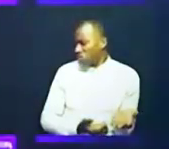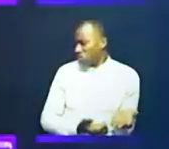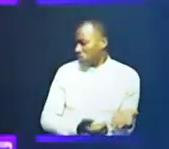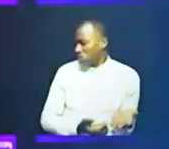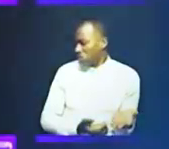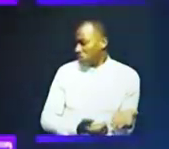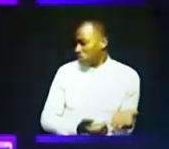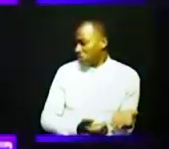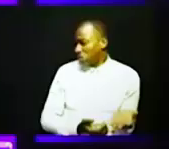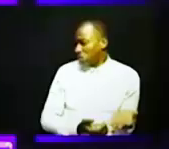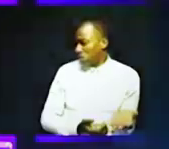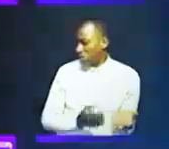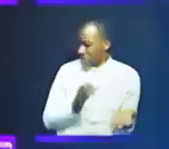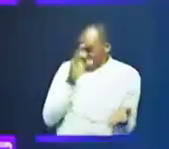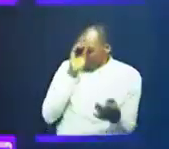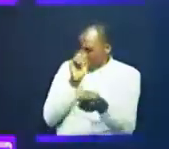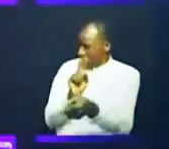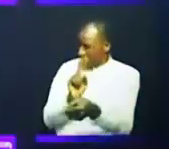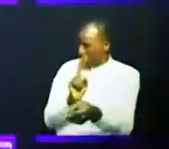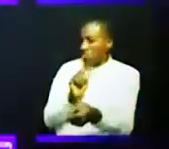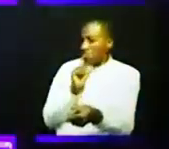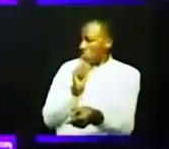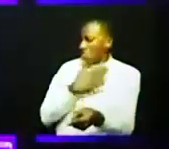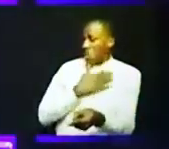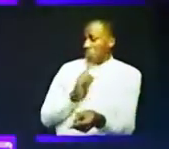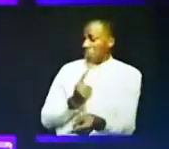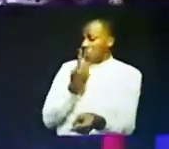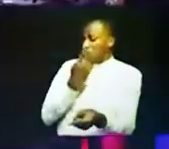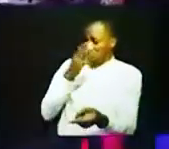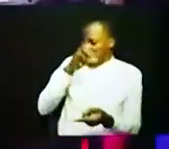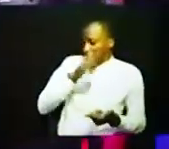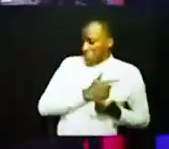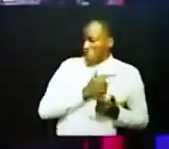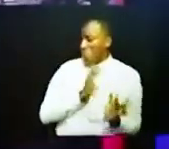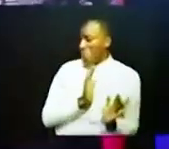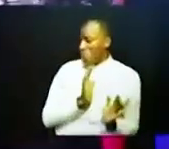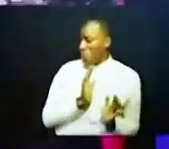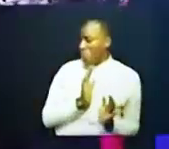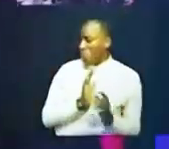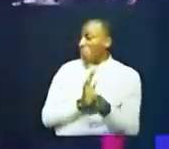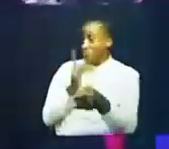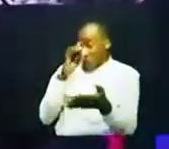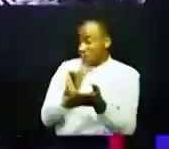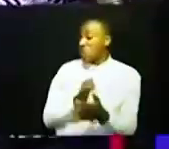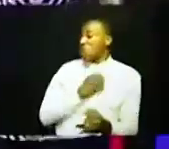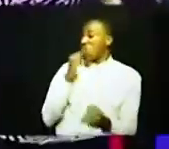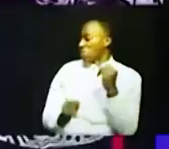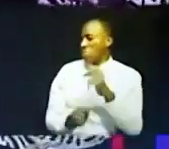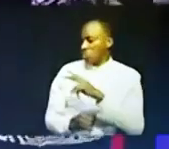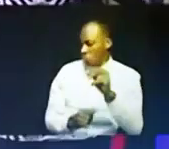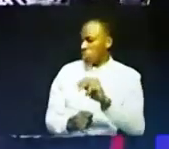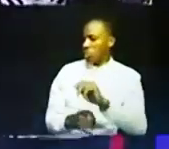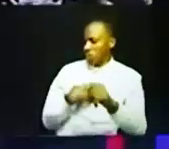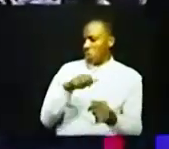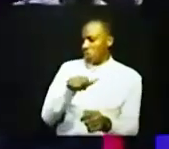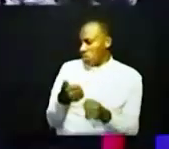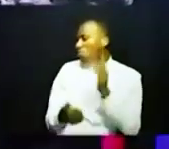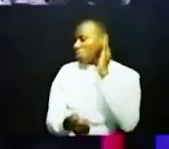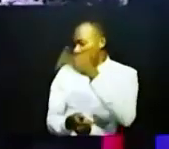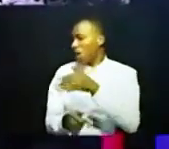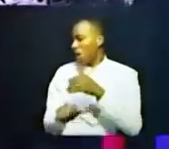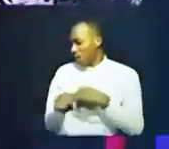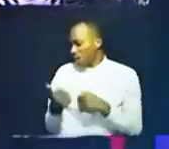This is not my first affair, and probably won't be the last.